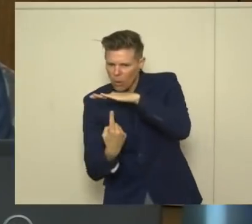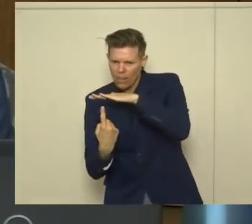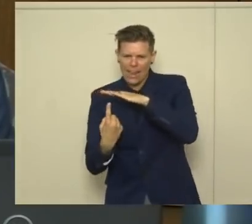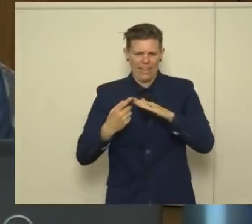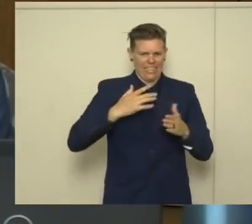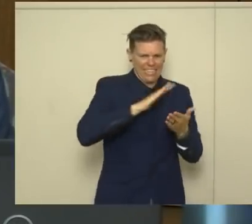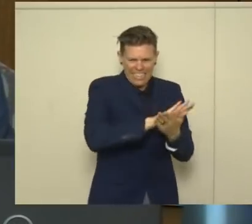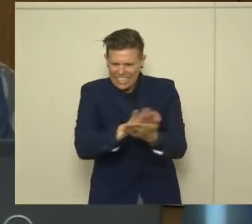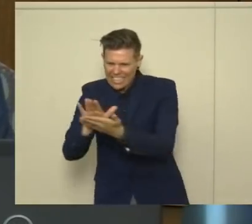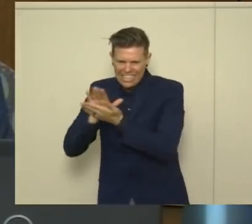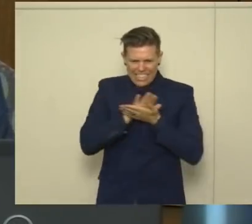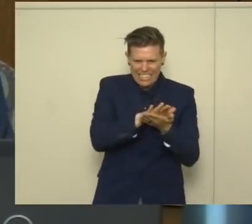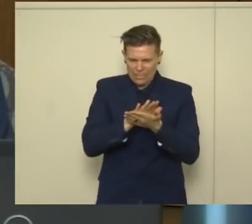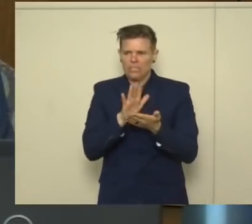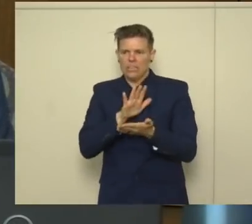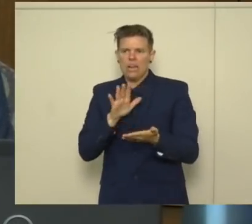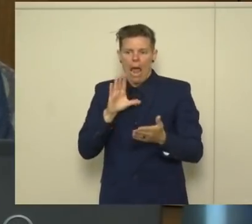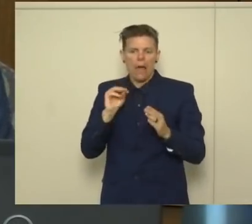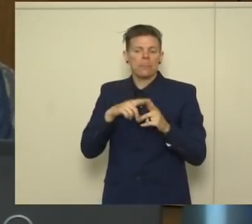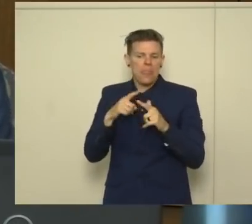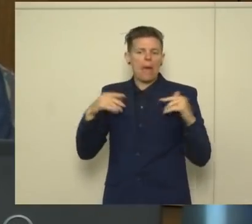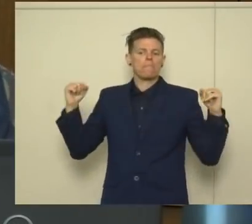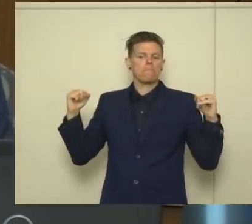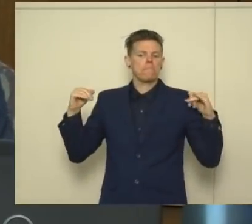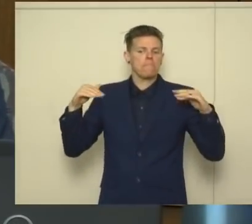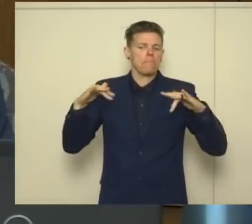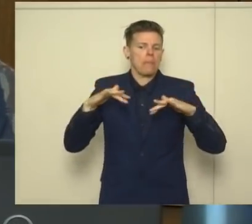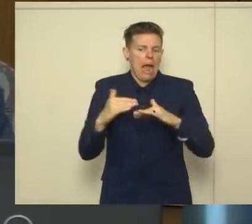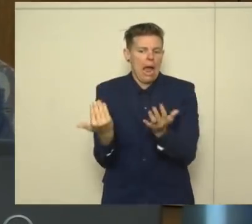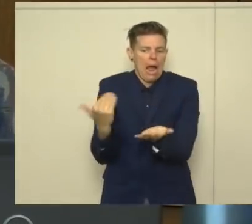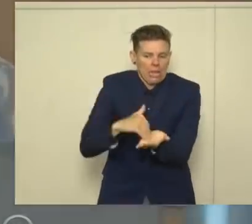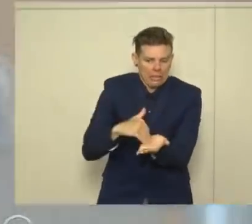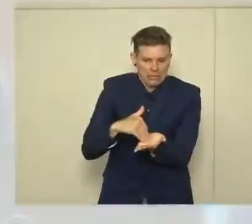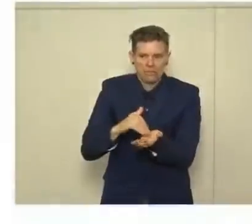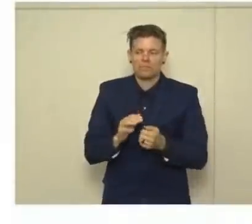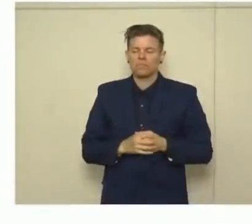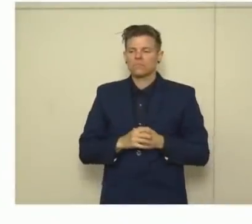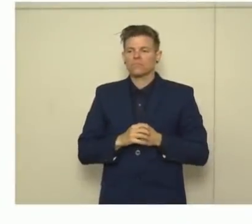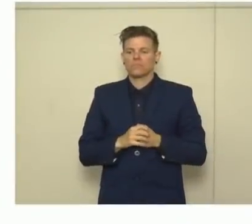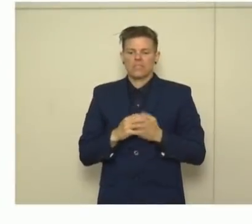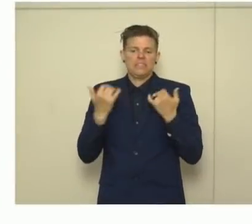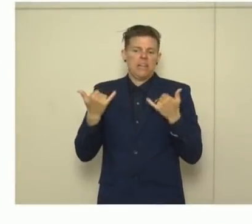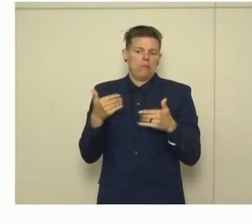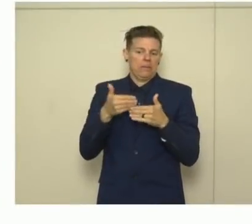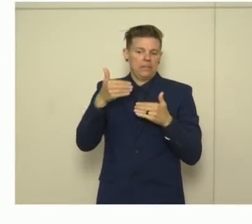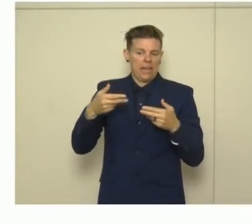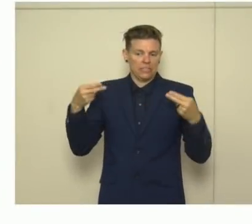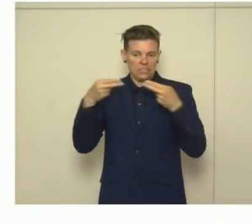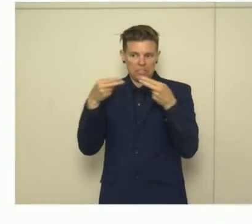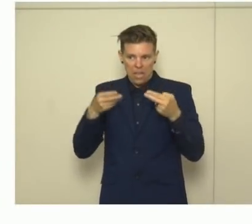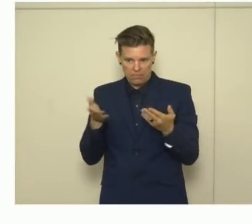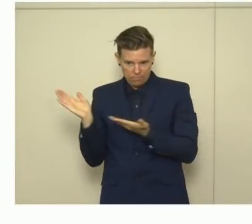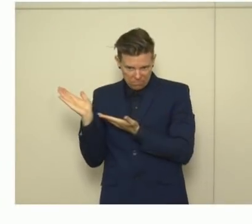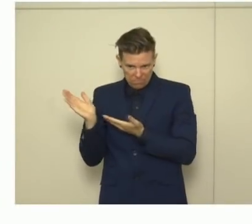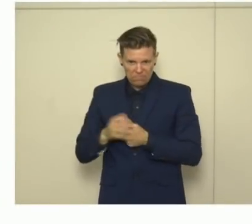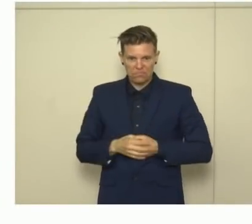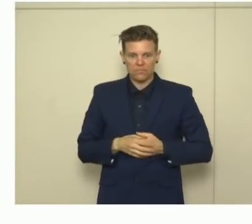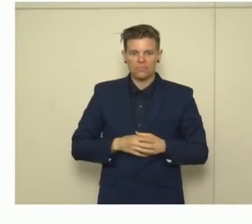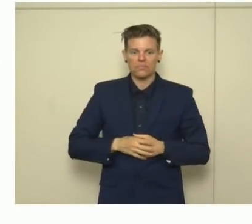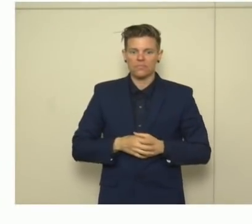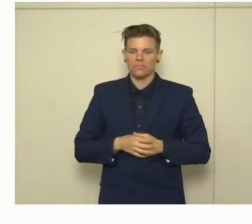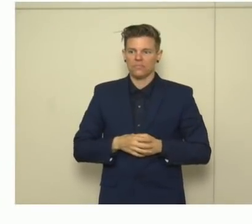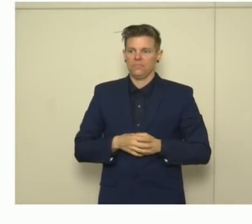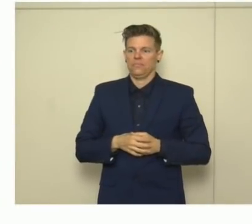we don't see large systemic outbreaks across the state. So if you could go to the first slide, please. So as we